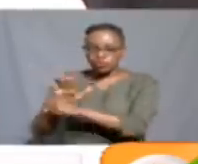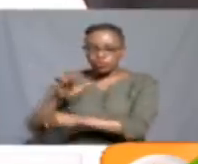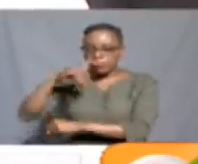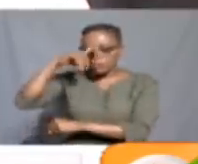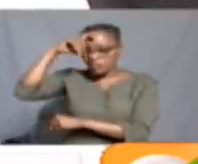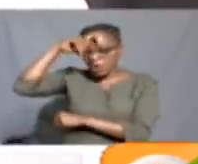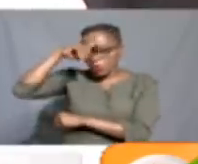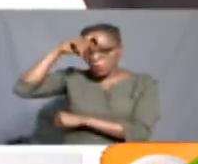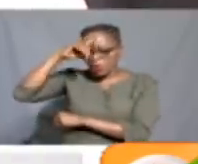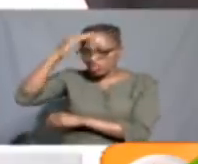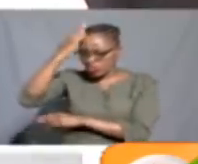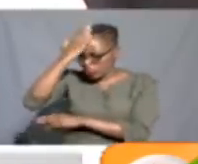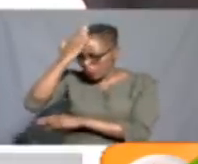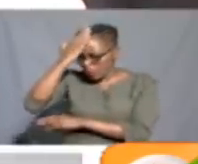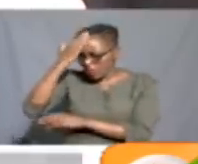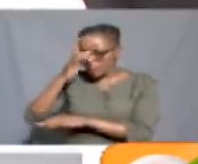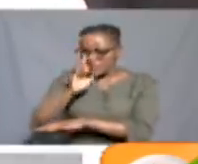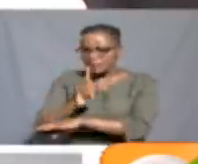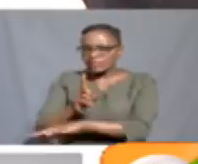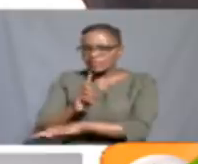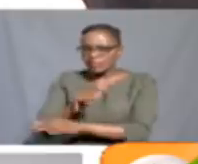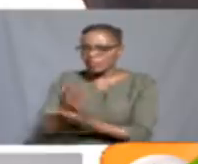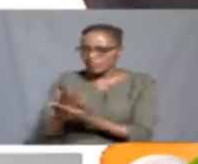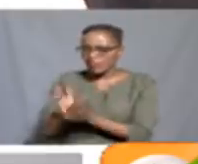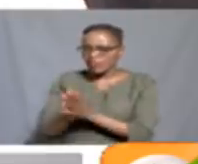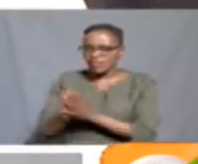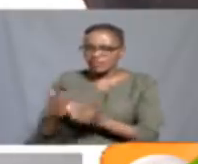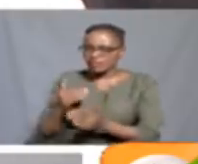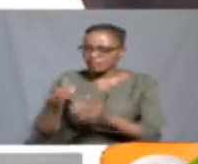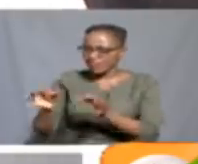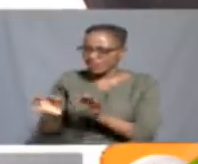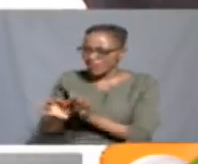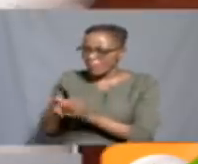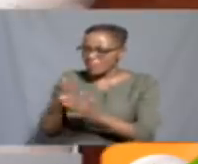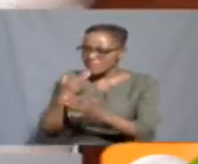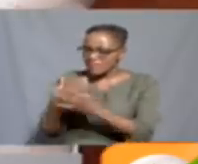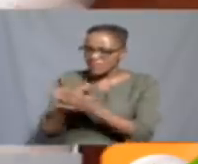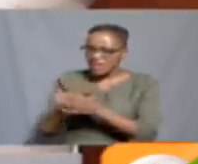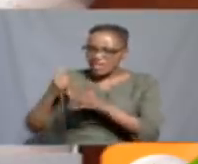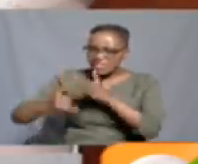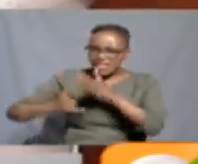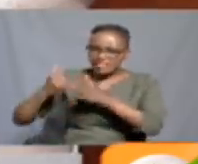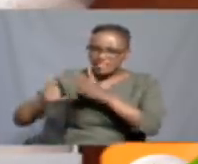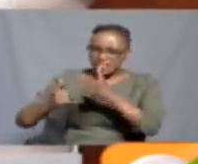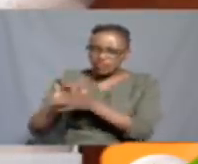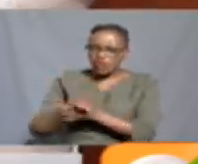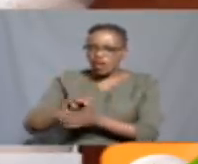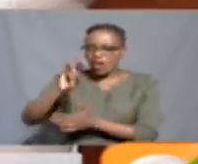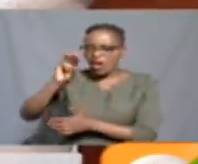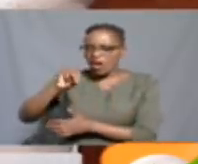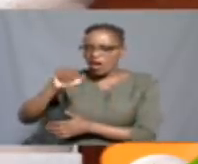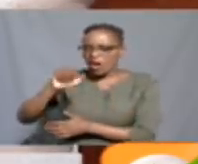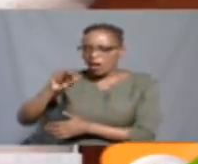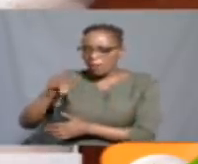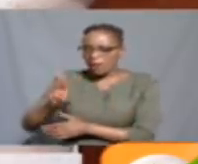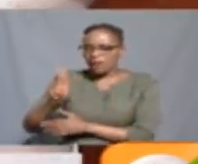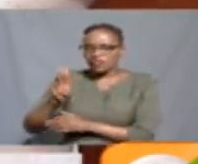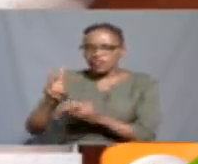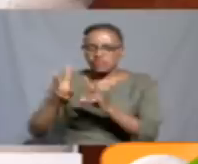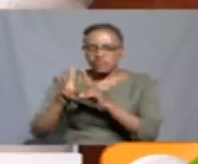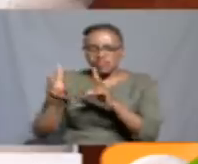wisdom, humility, discipline, gratitude, family, industrious. Manu Chandaria,